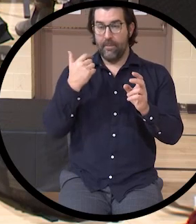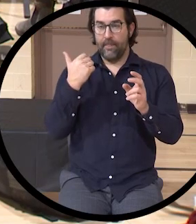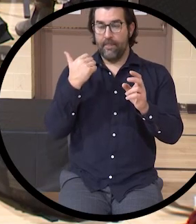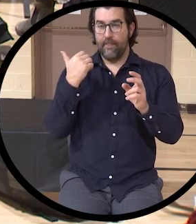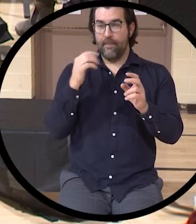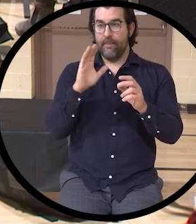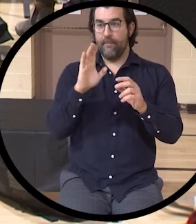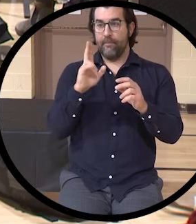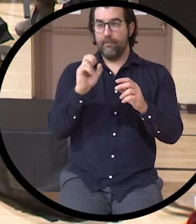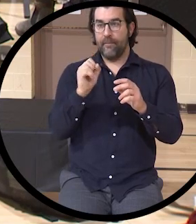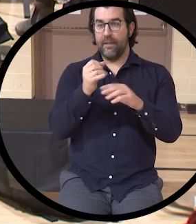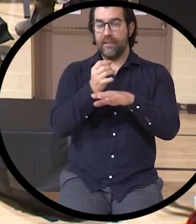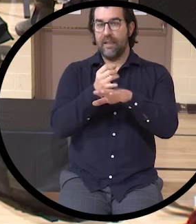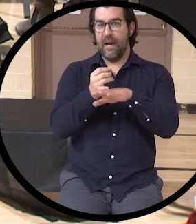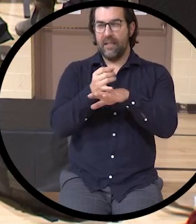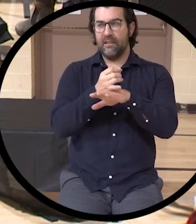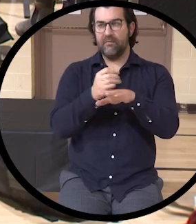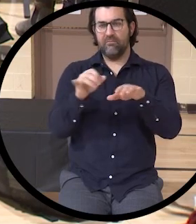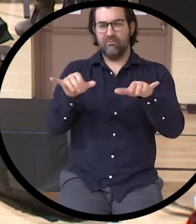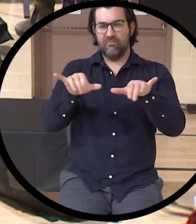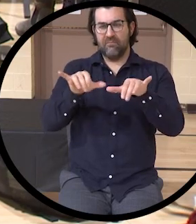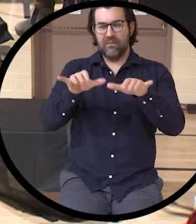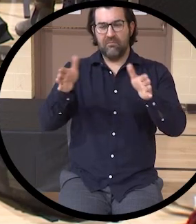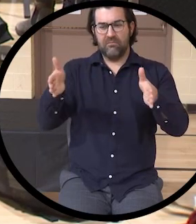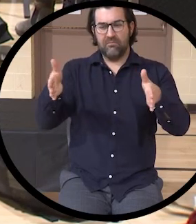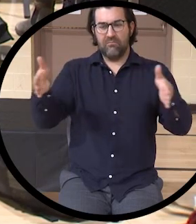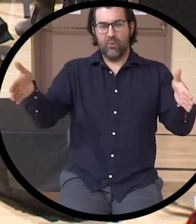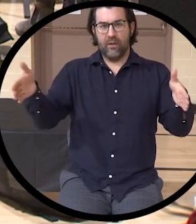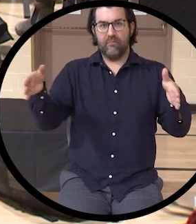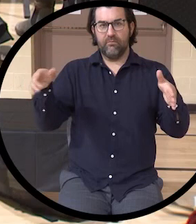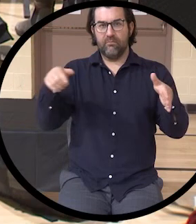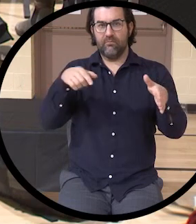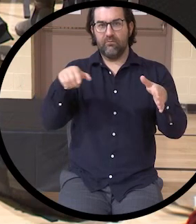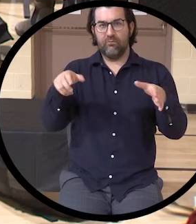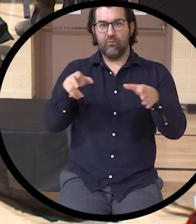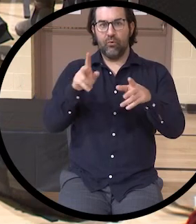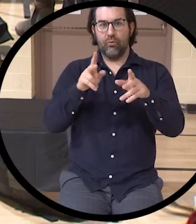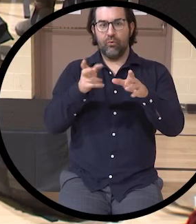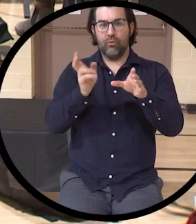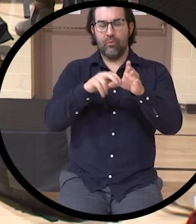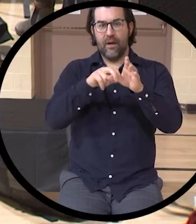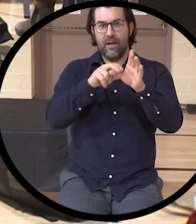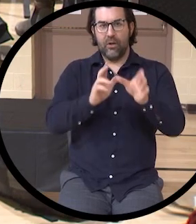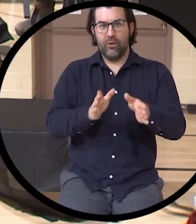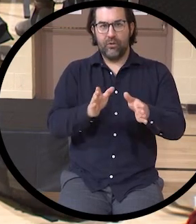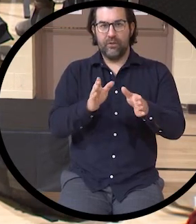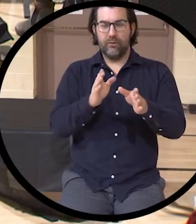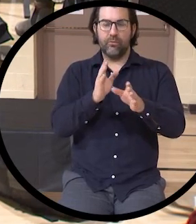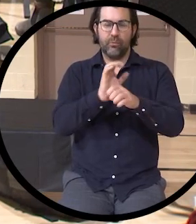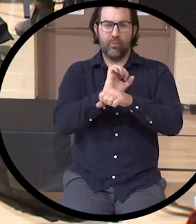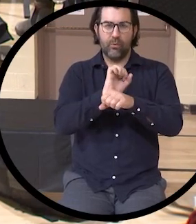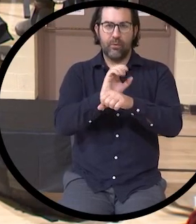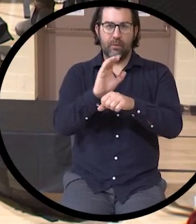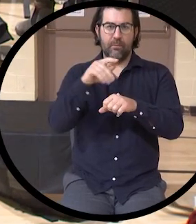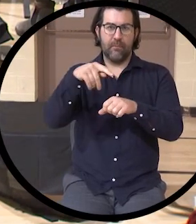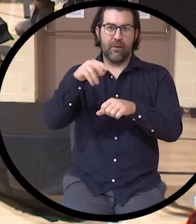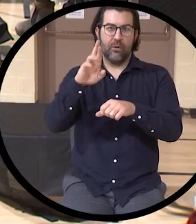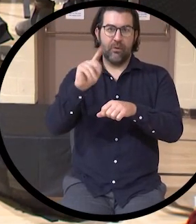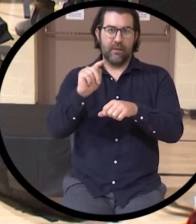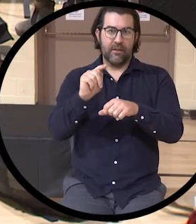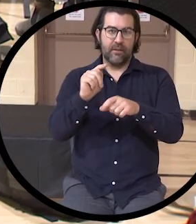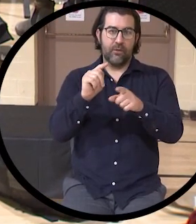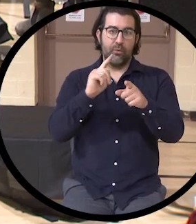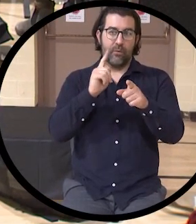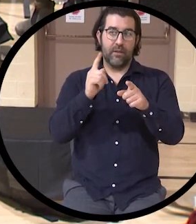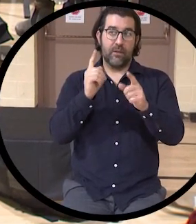this bus island is pretty wide, so ideally transit riders, and we can work with PRT to maybe even think, we'd like to look